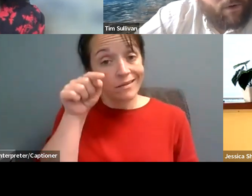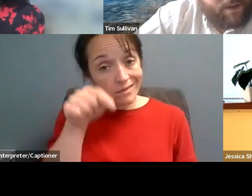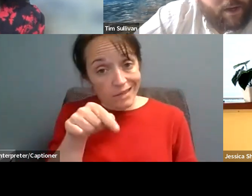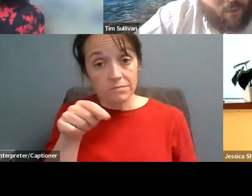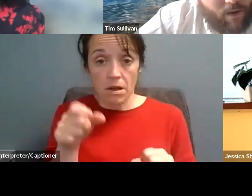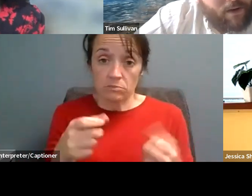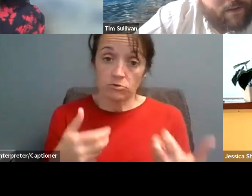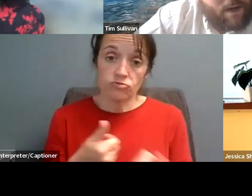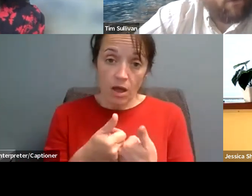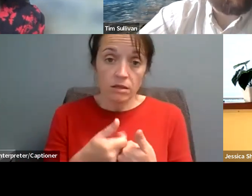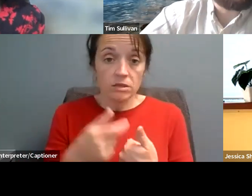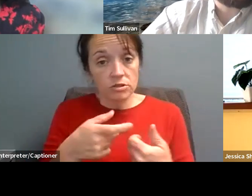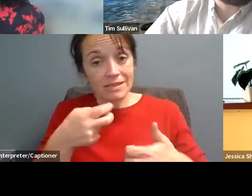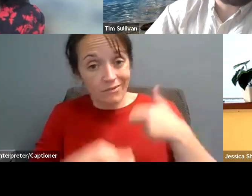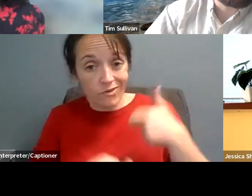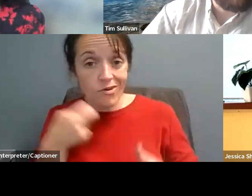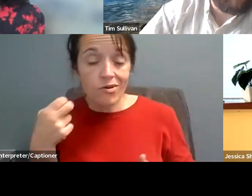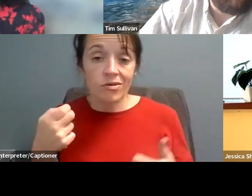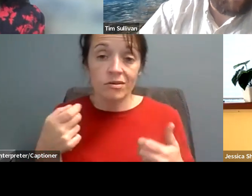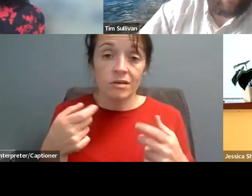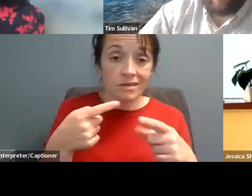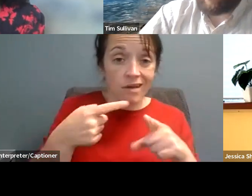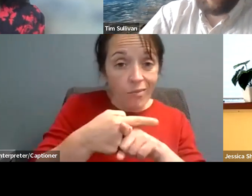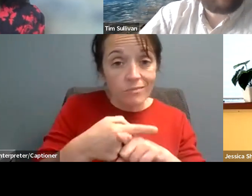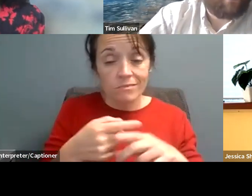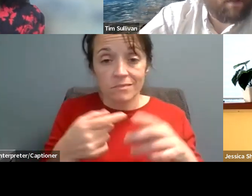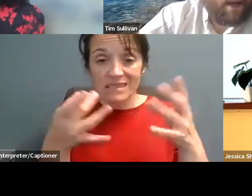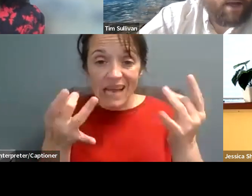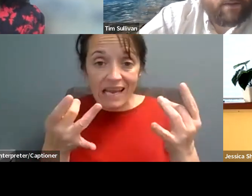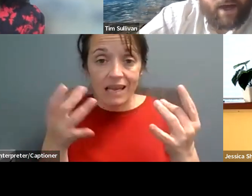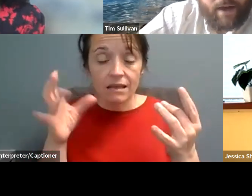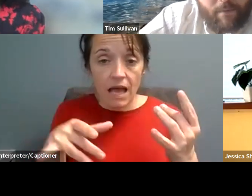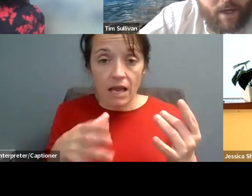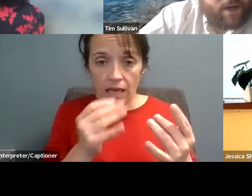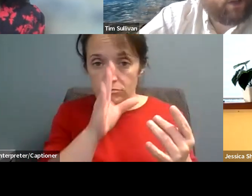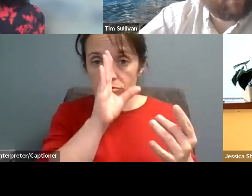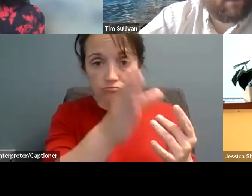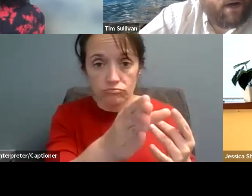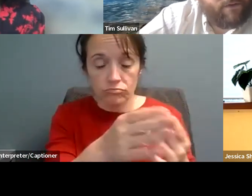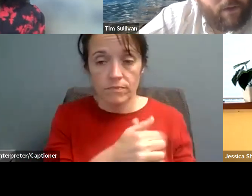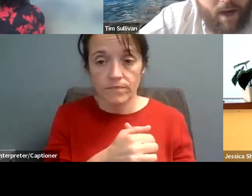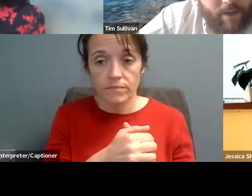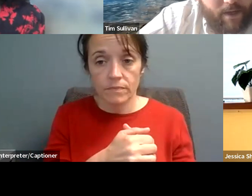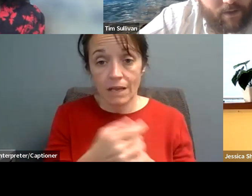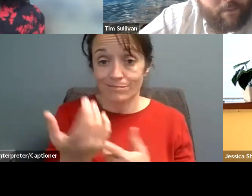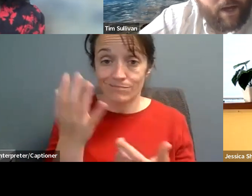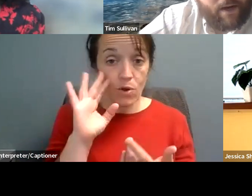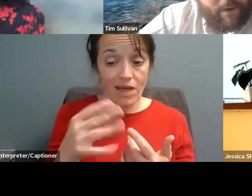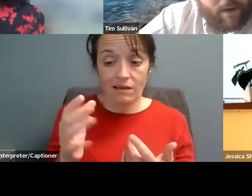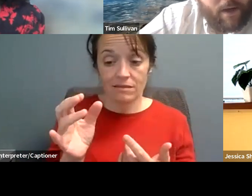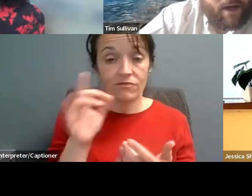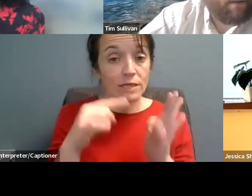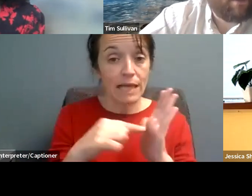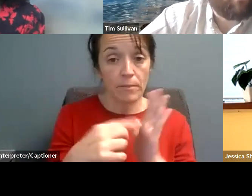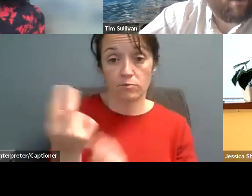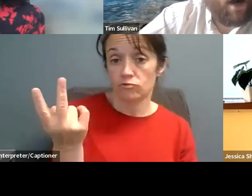not everything works. 2 years ago, we had a ton of plans that had to be adjusted on the fly because of the